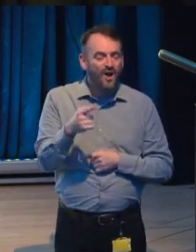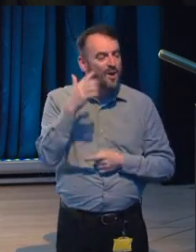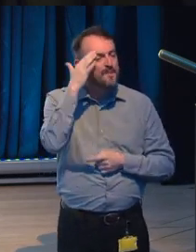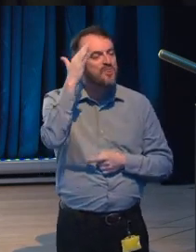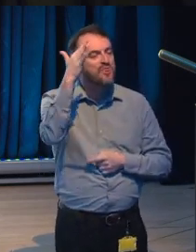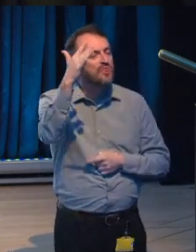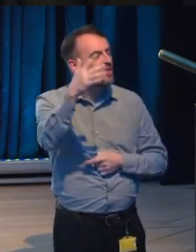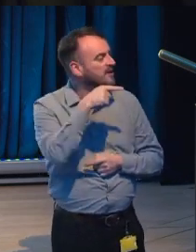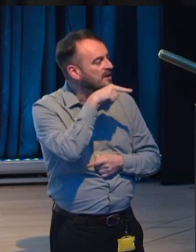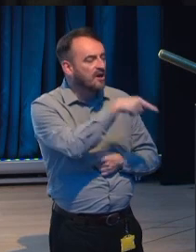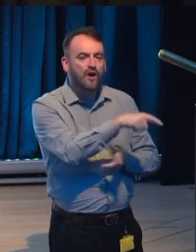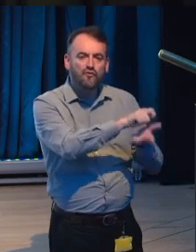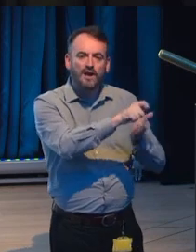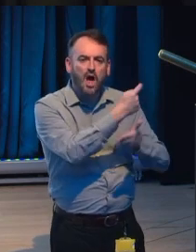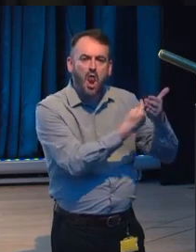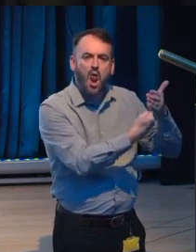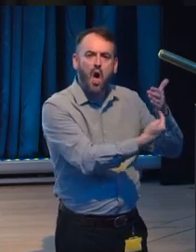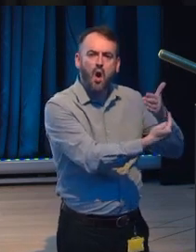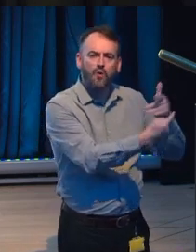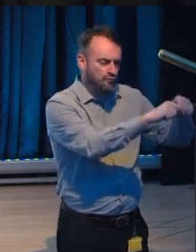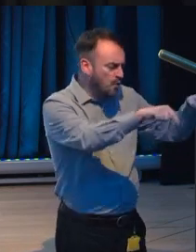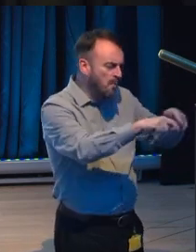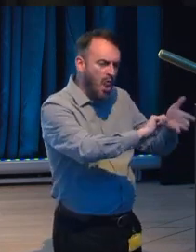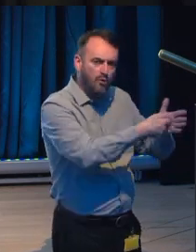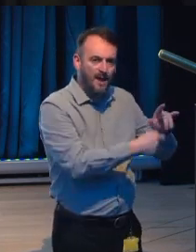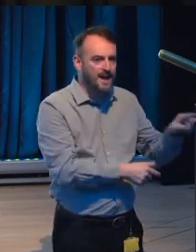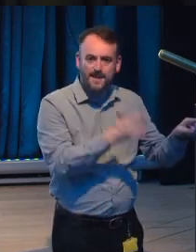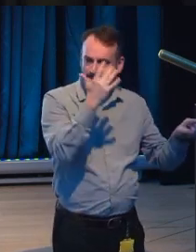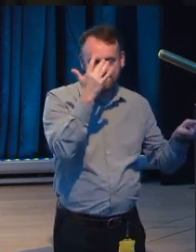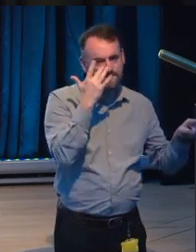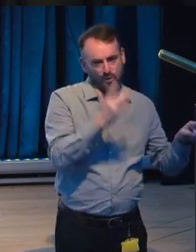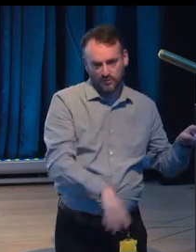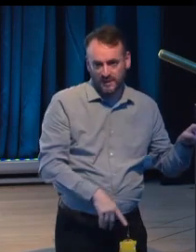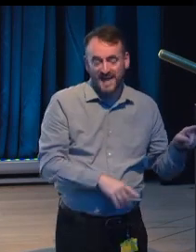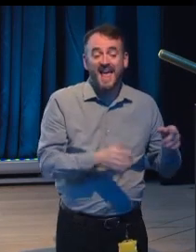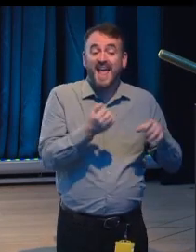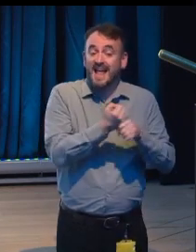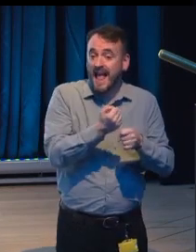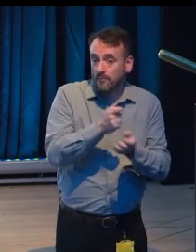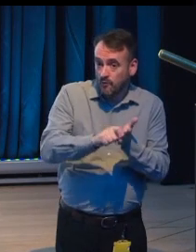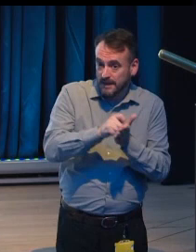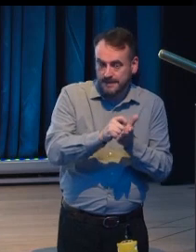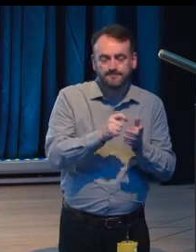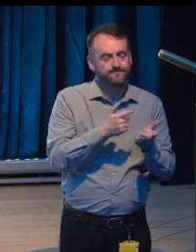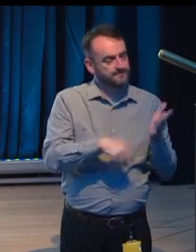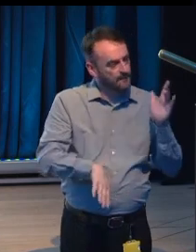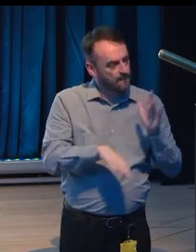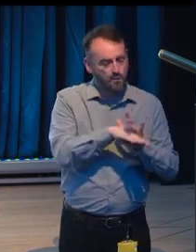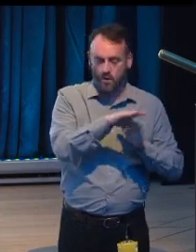draft is not representative of games writing. Games writing is all about being a team player. The good news